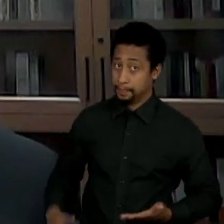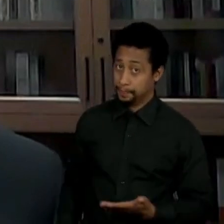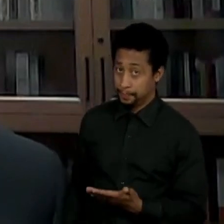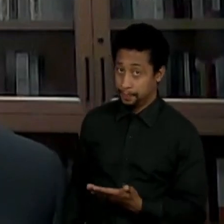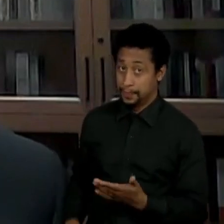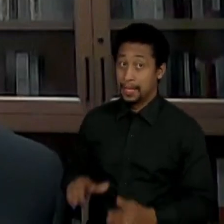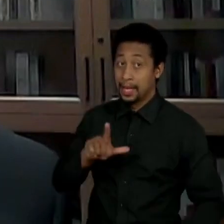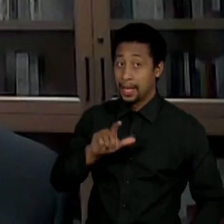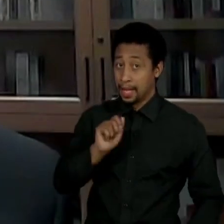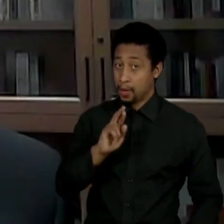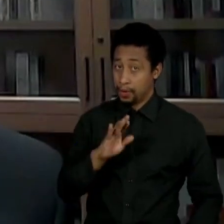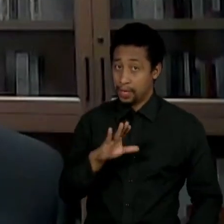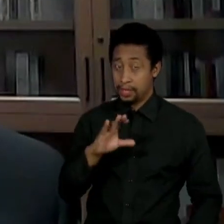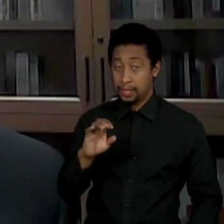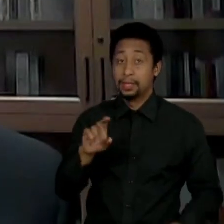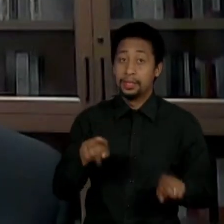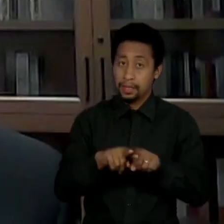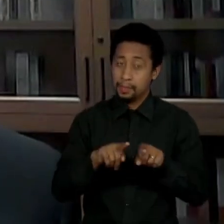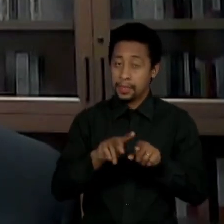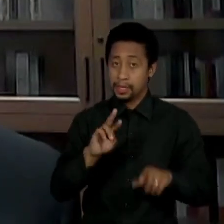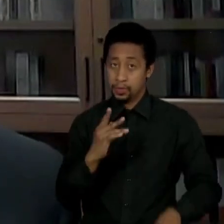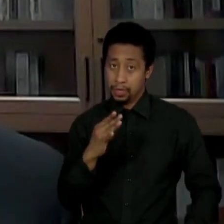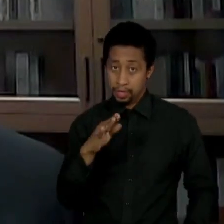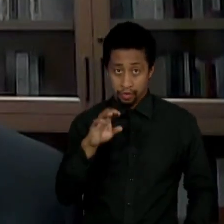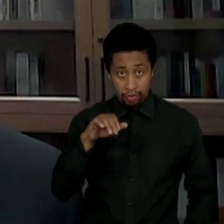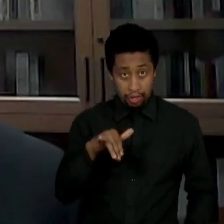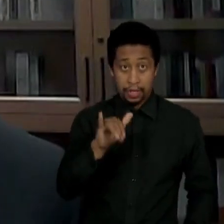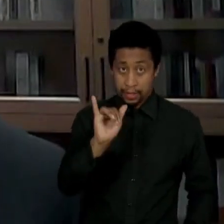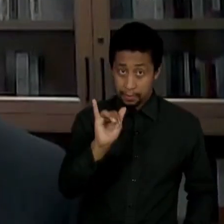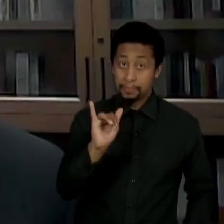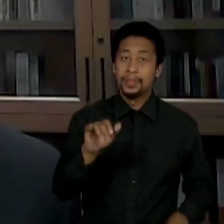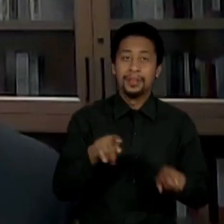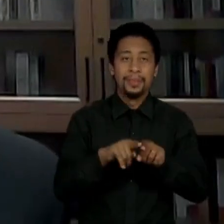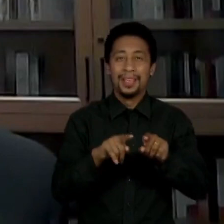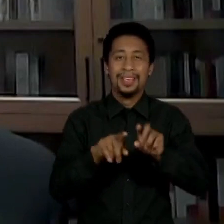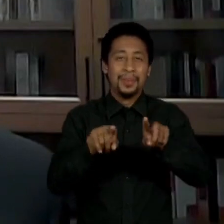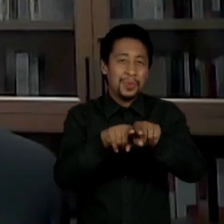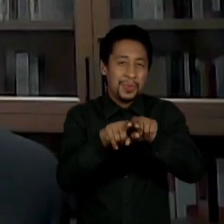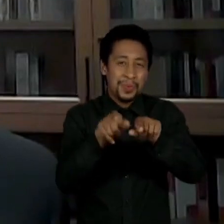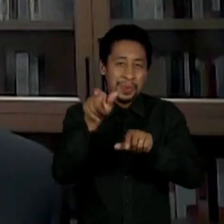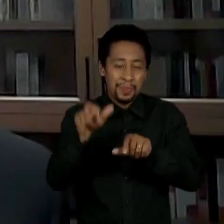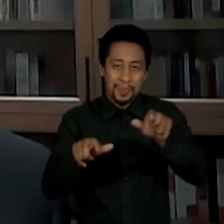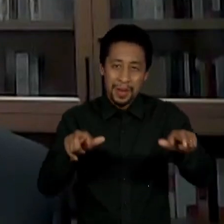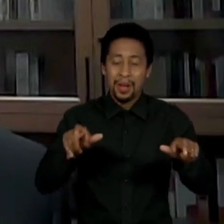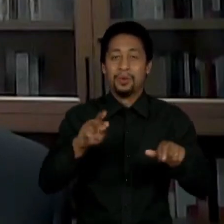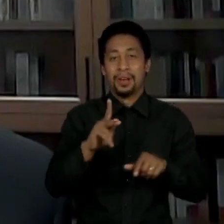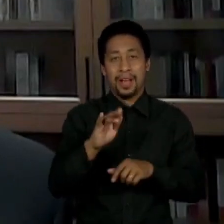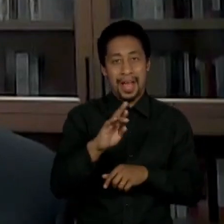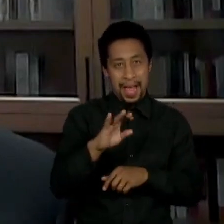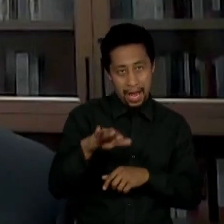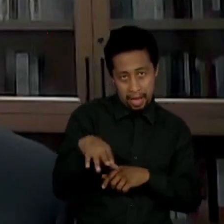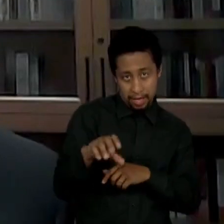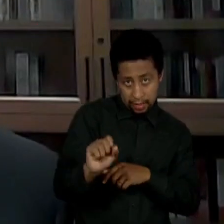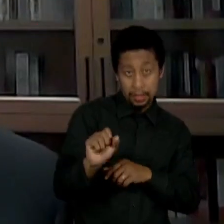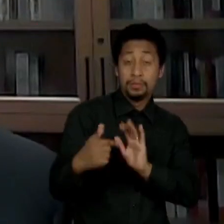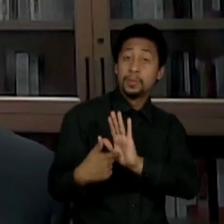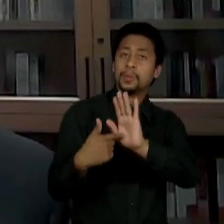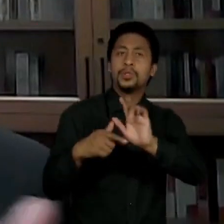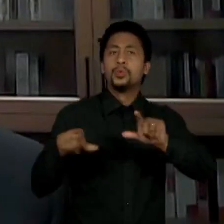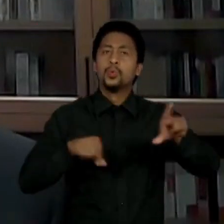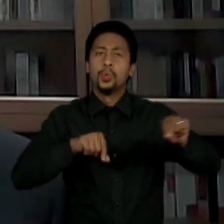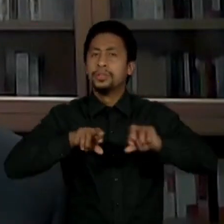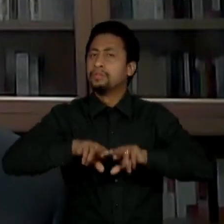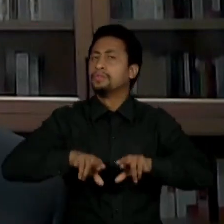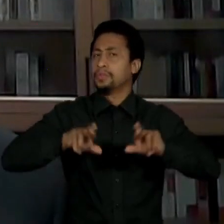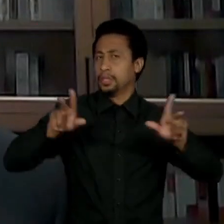Shandy and, uh, Dostoevsky and Brothers Karamazov. there, those are, those are different choices. And if